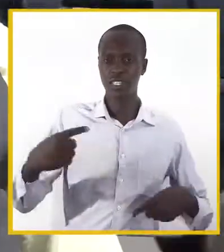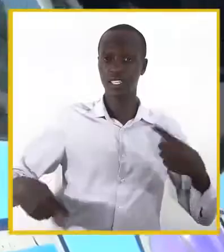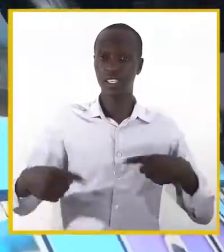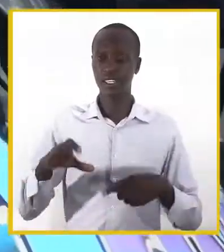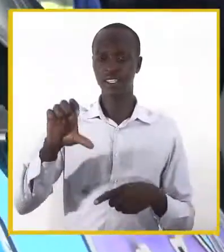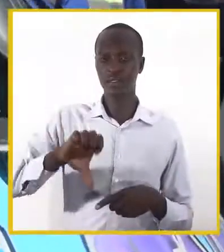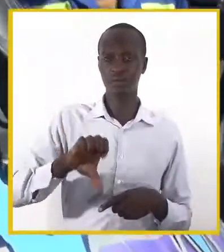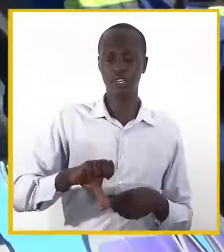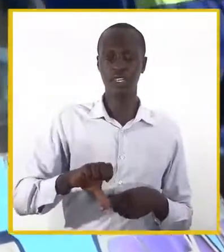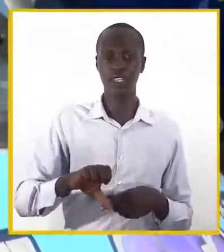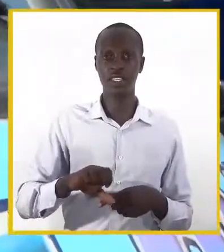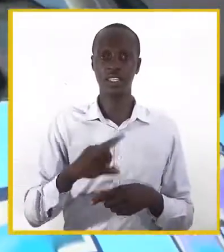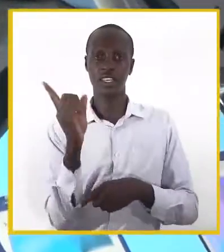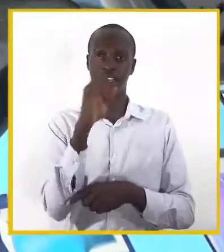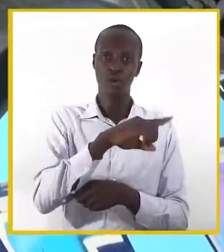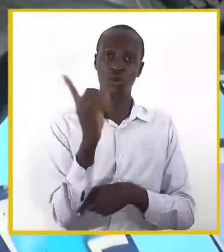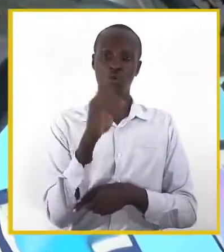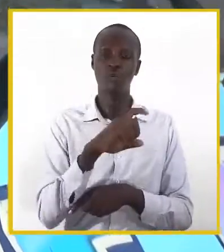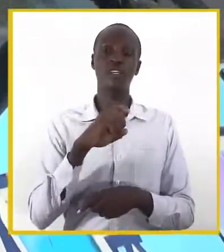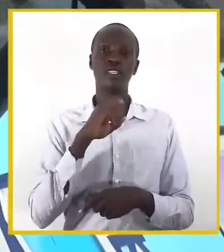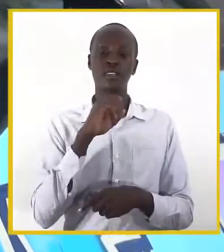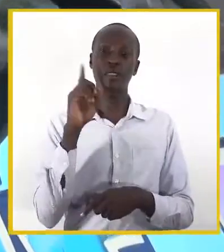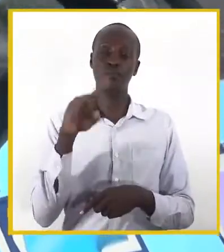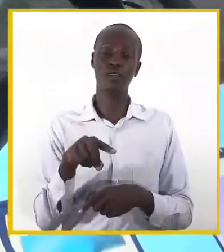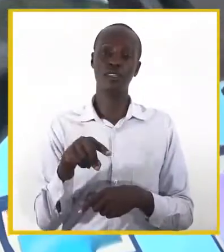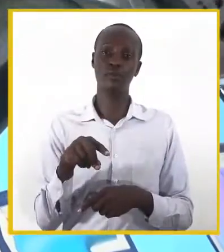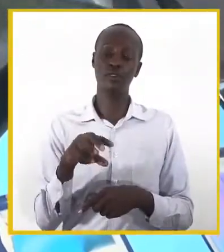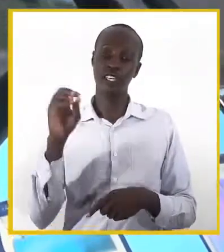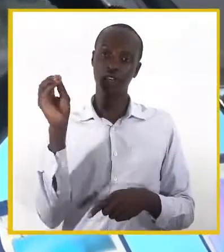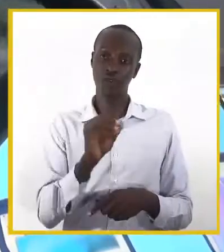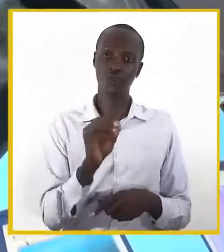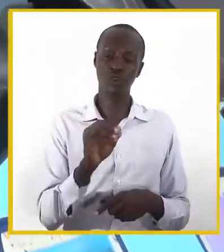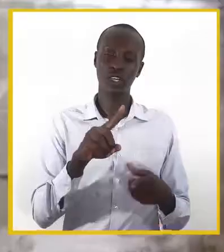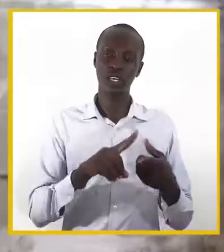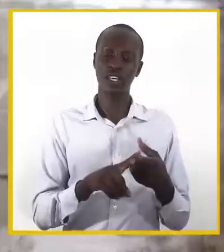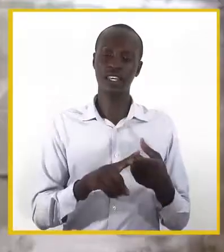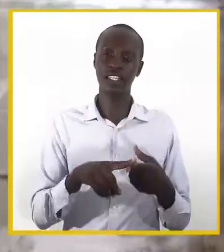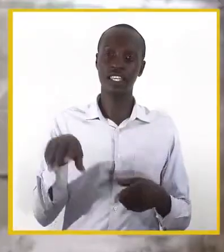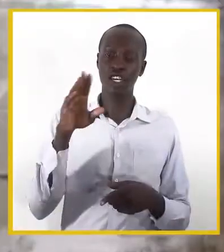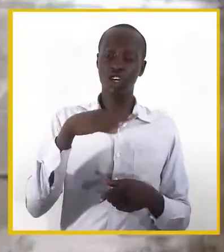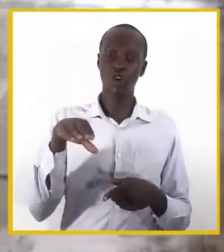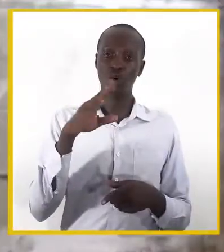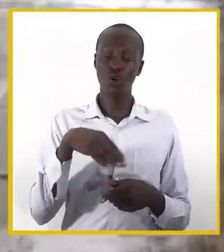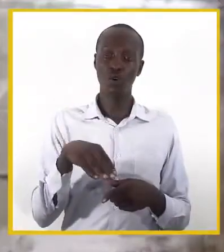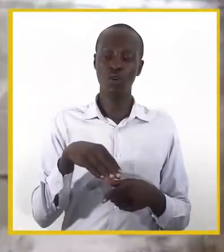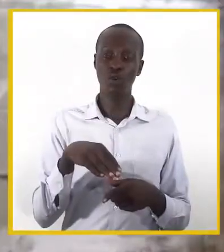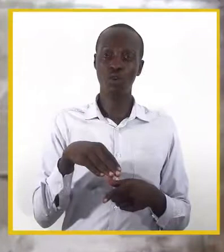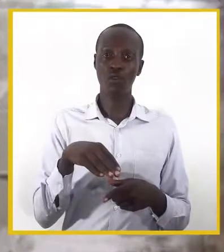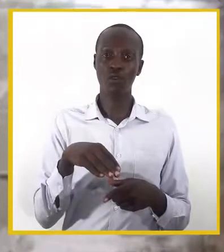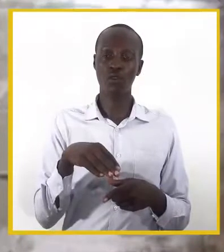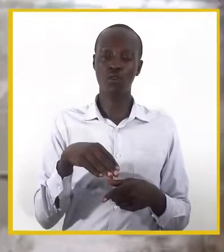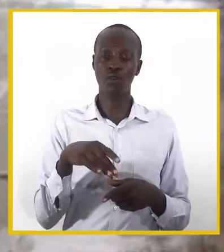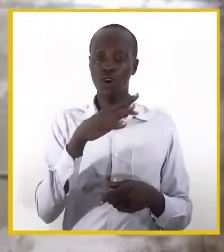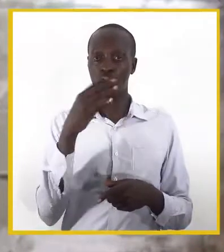are the wipers. Are the wipers working? Make sure that you're in control of all the volumes of water that are on